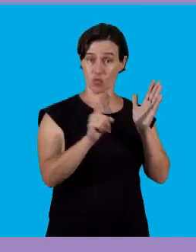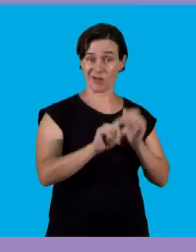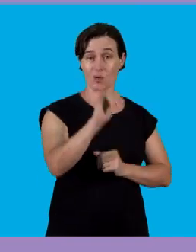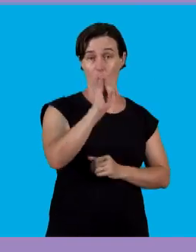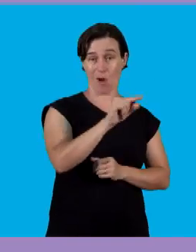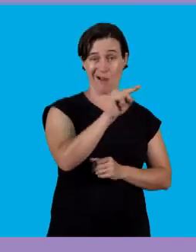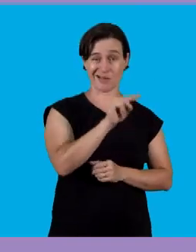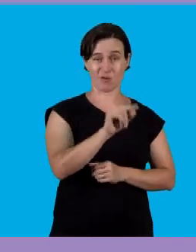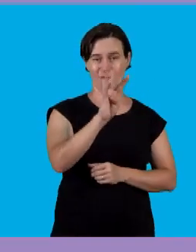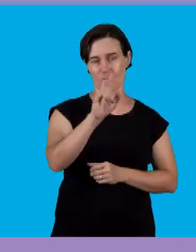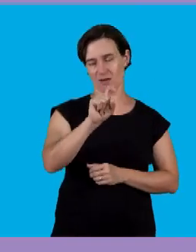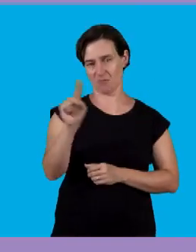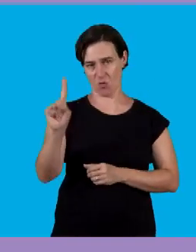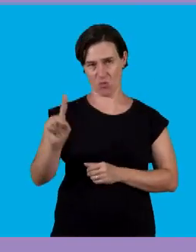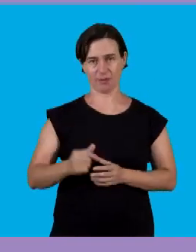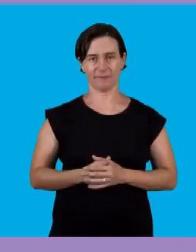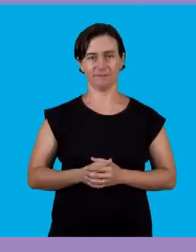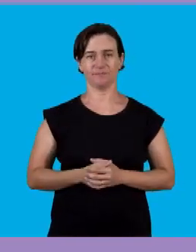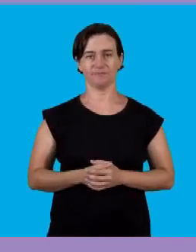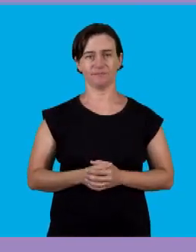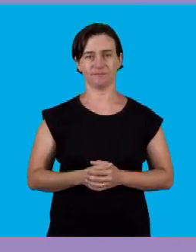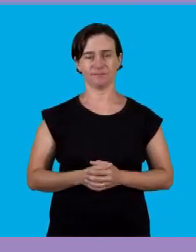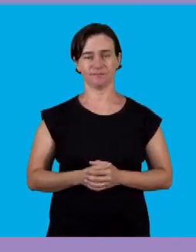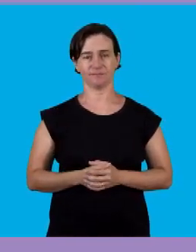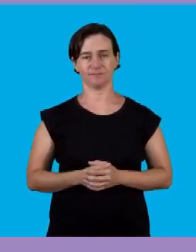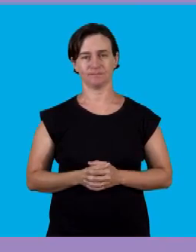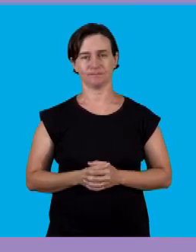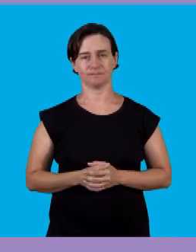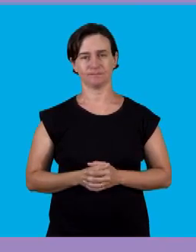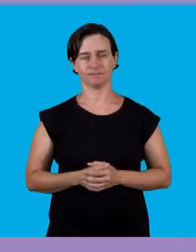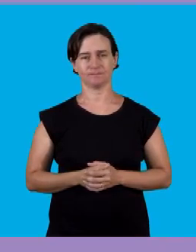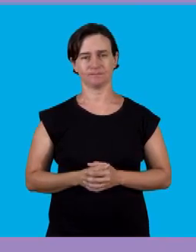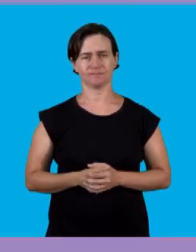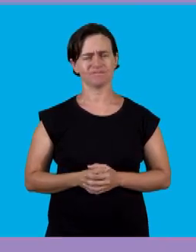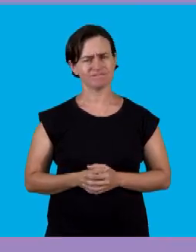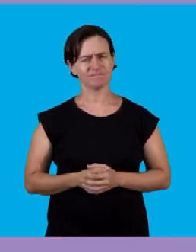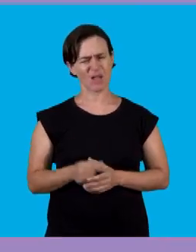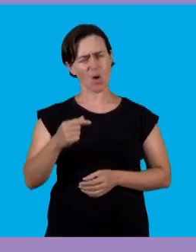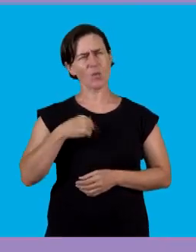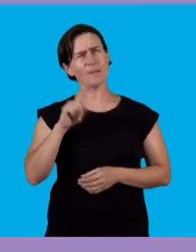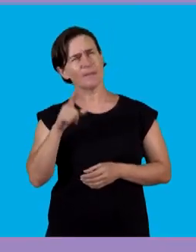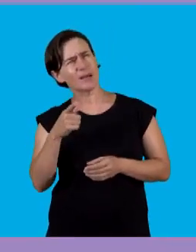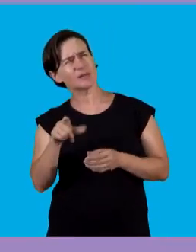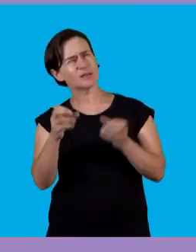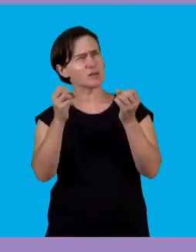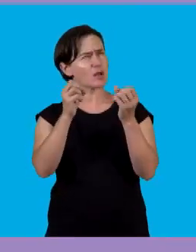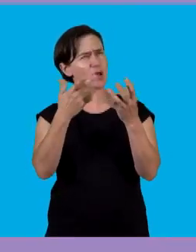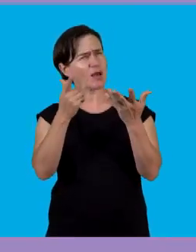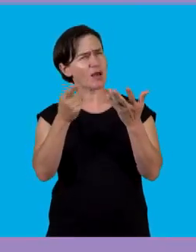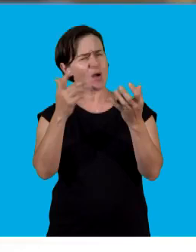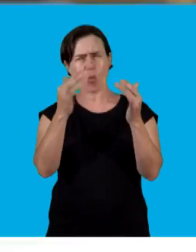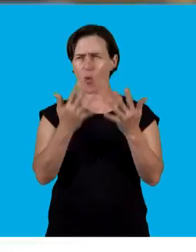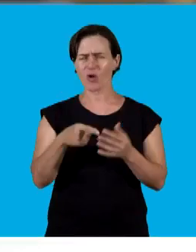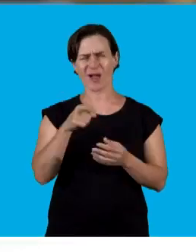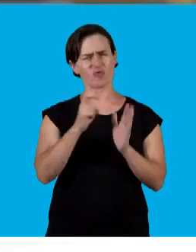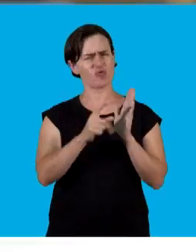rule here is y is equals to 4x minus 1. Now, why did we find this rule? It's because we